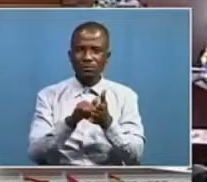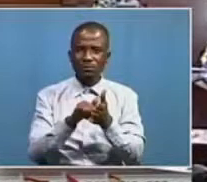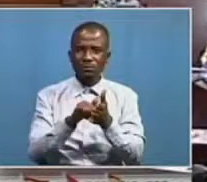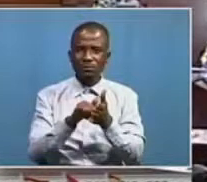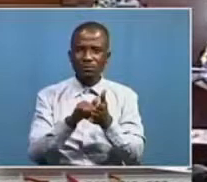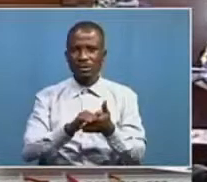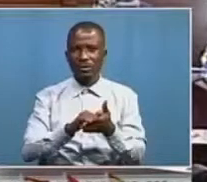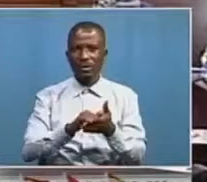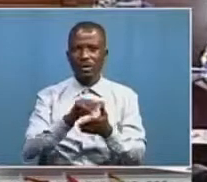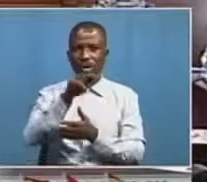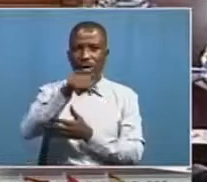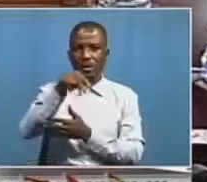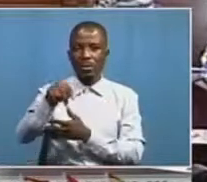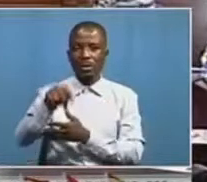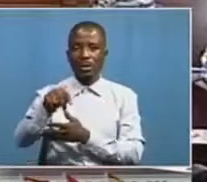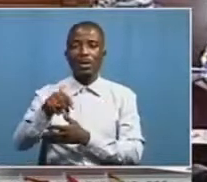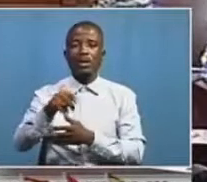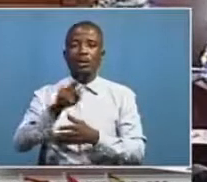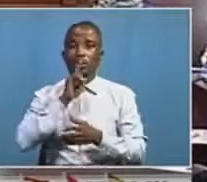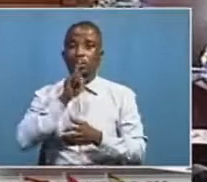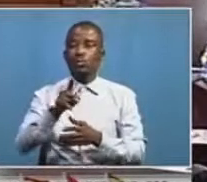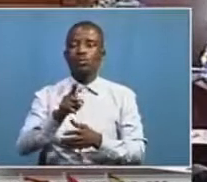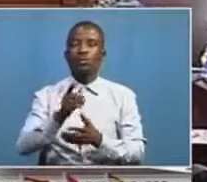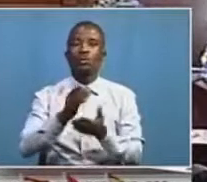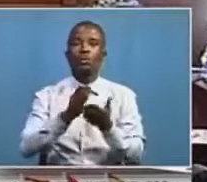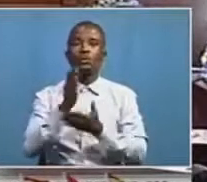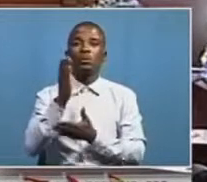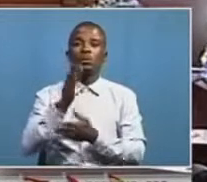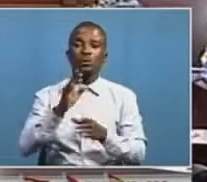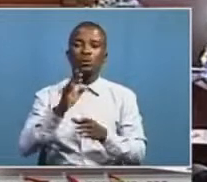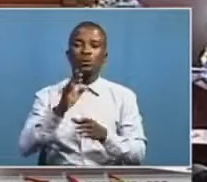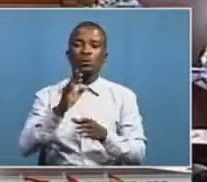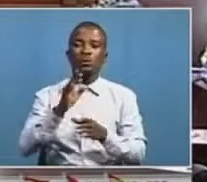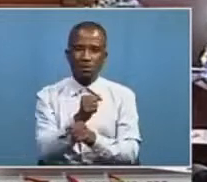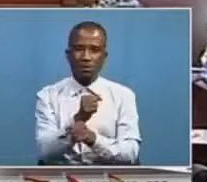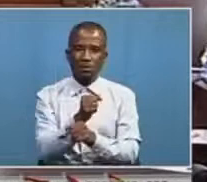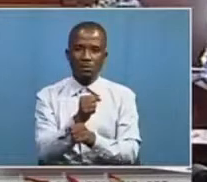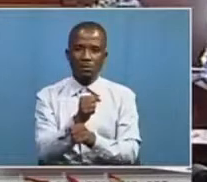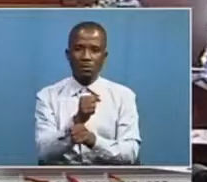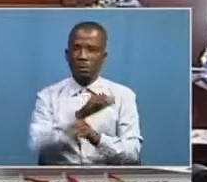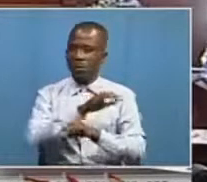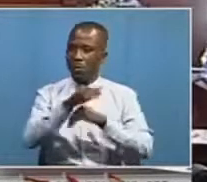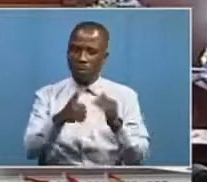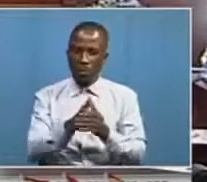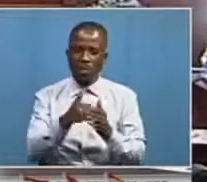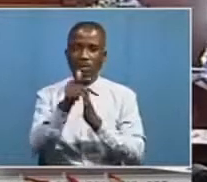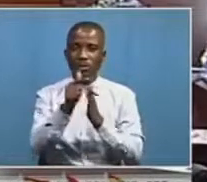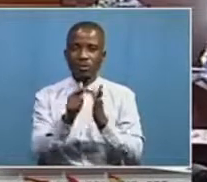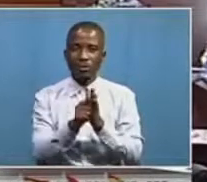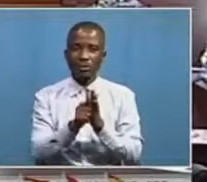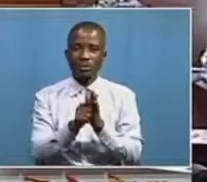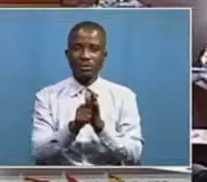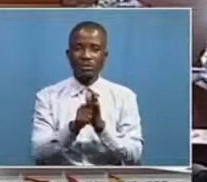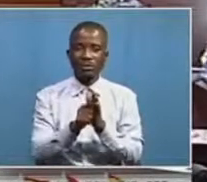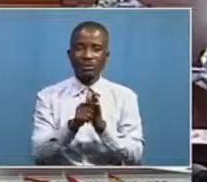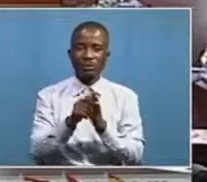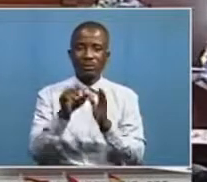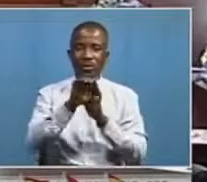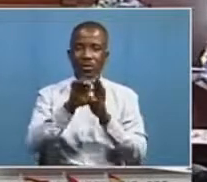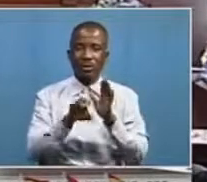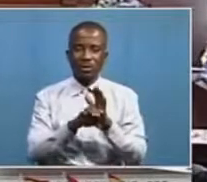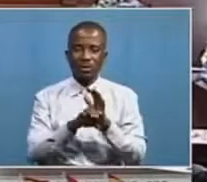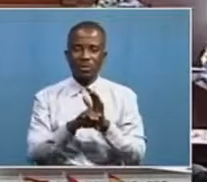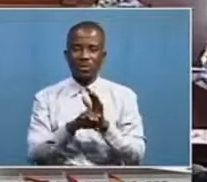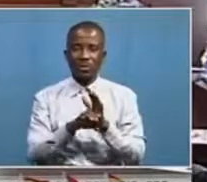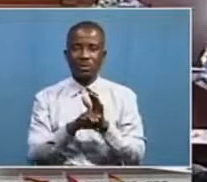second respondent was validly elected in accordance with the provisions of Article 63 clause 3 of